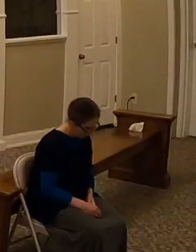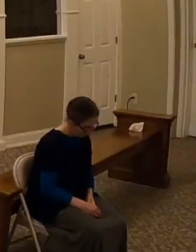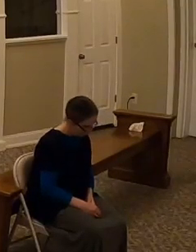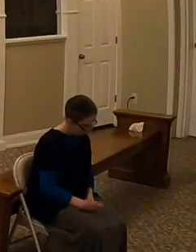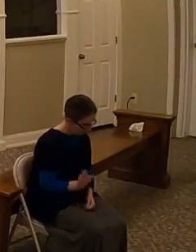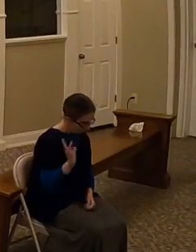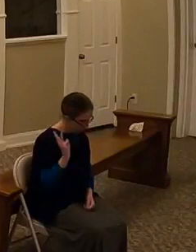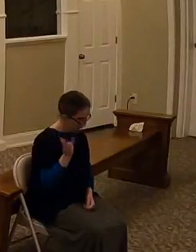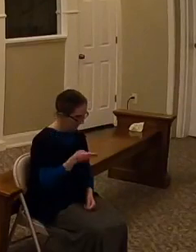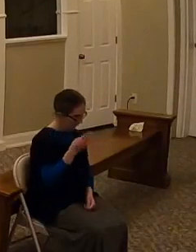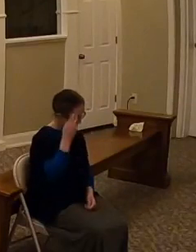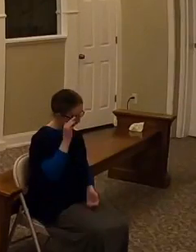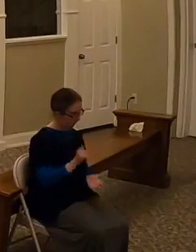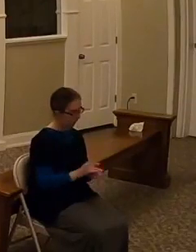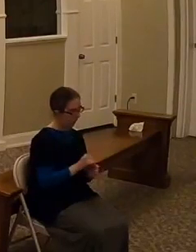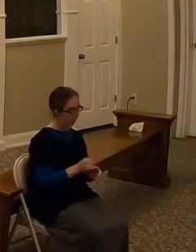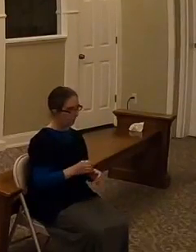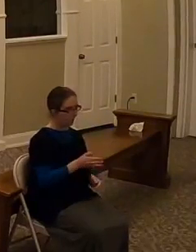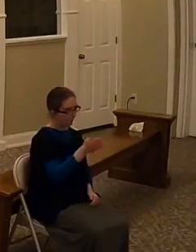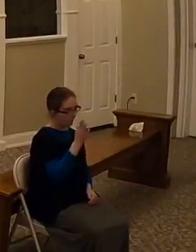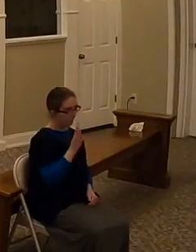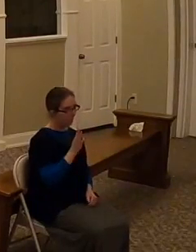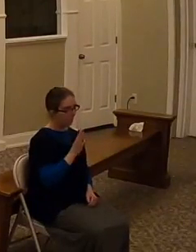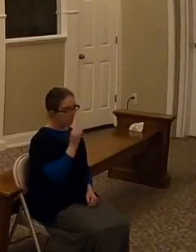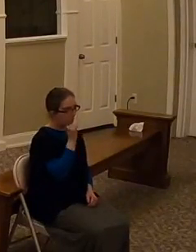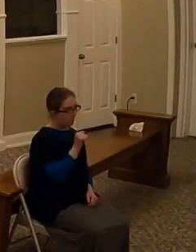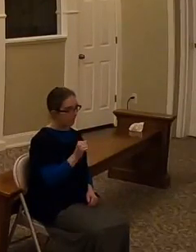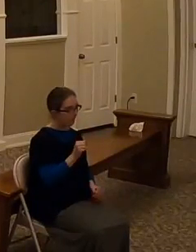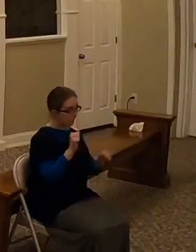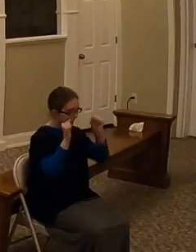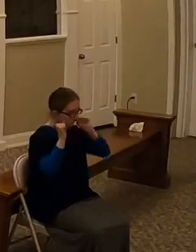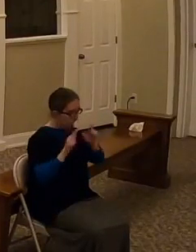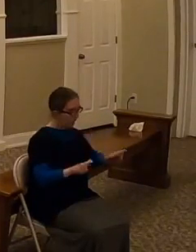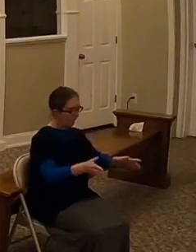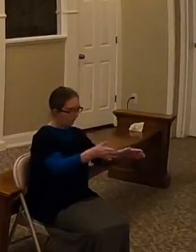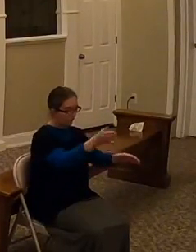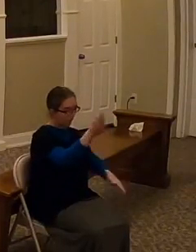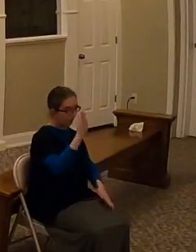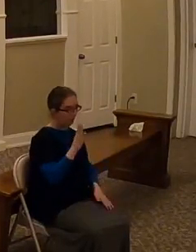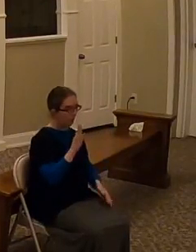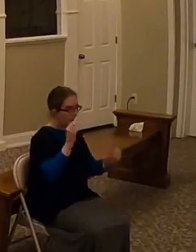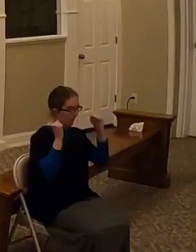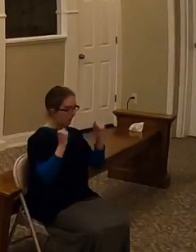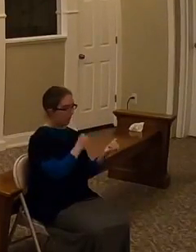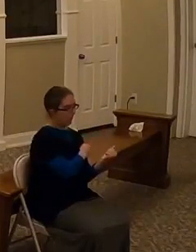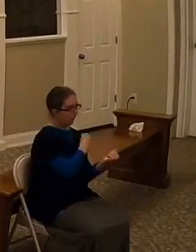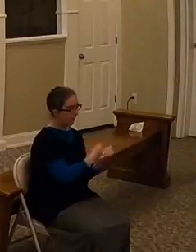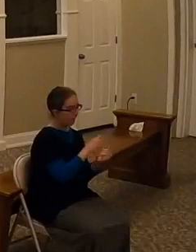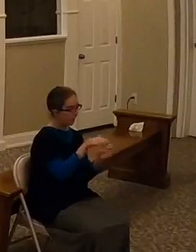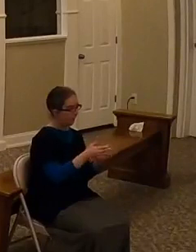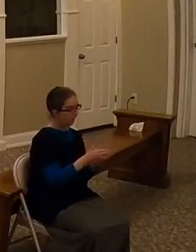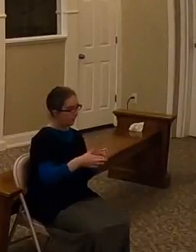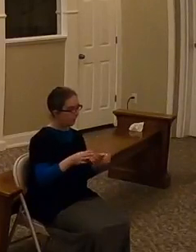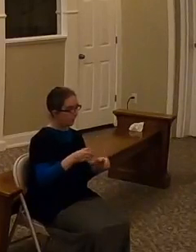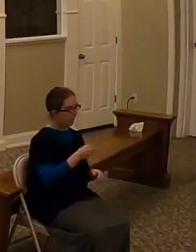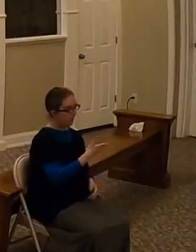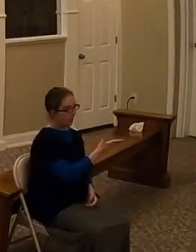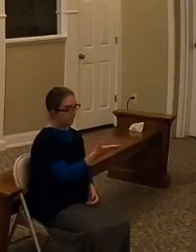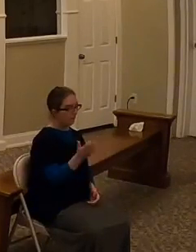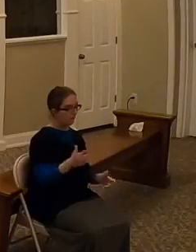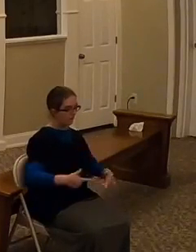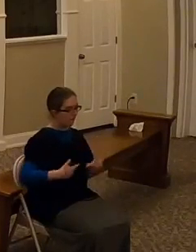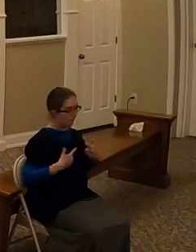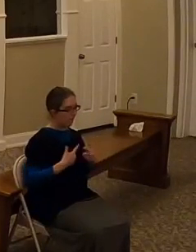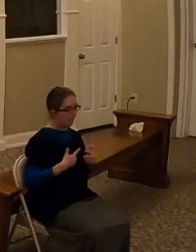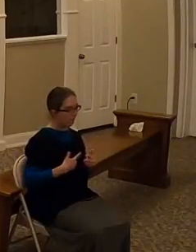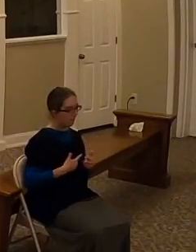So we know that godliness is a valuable thing. Godliness is the awareness of God's power and authority over every aspect of our life and a